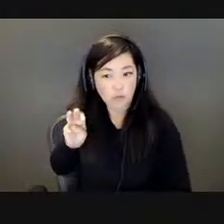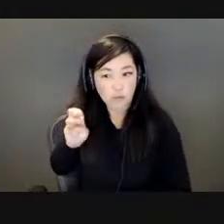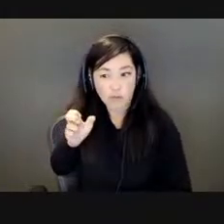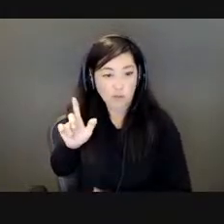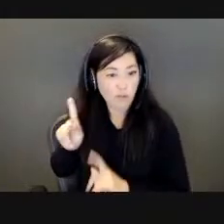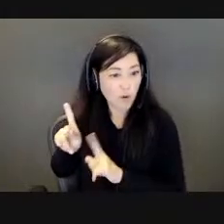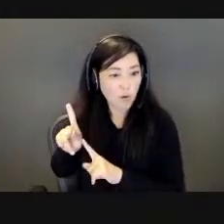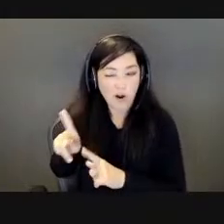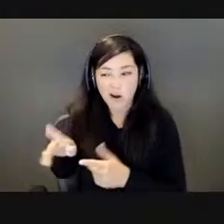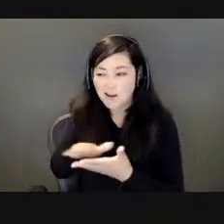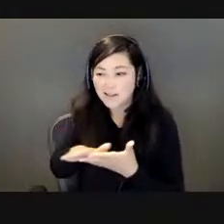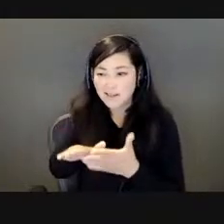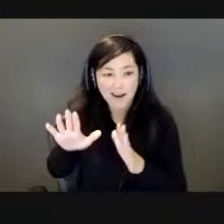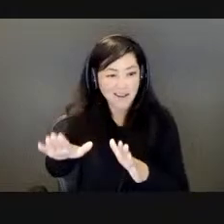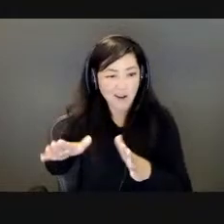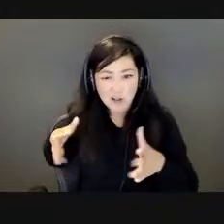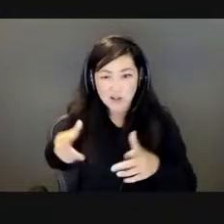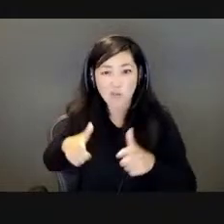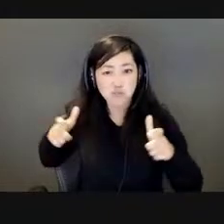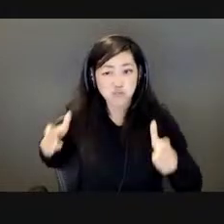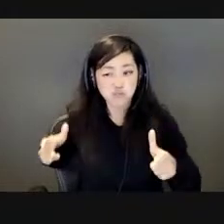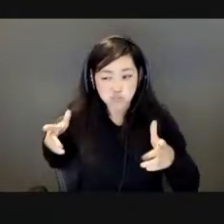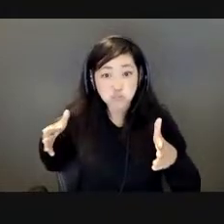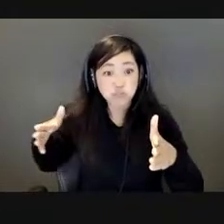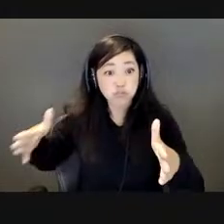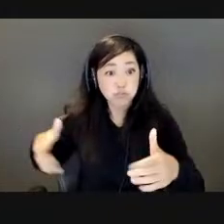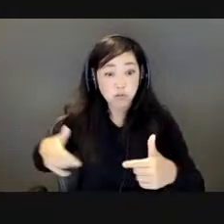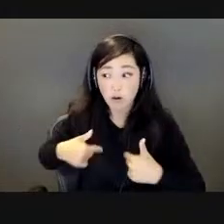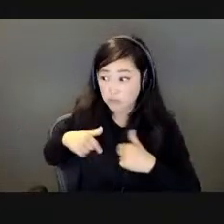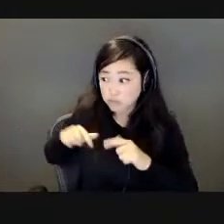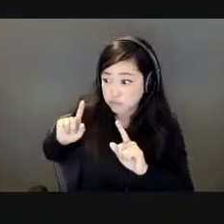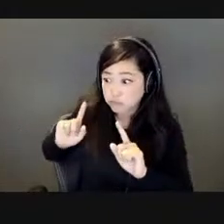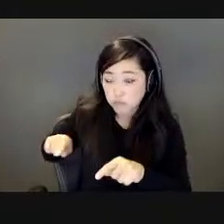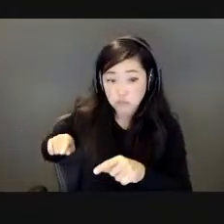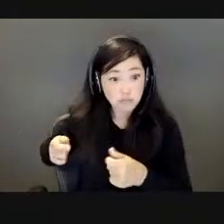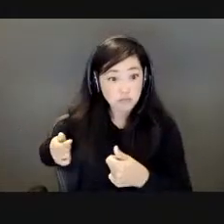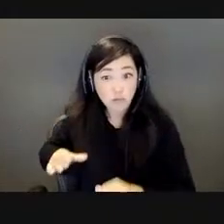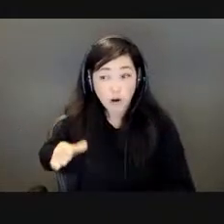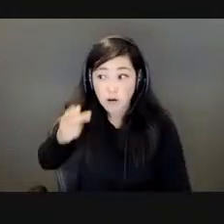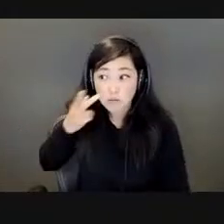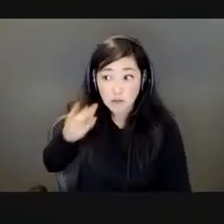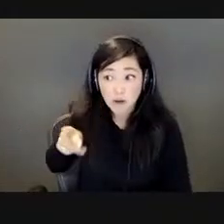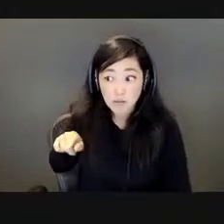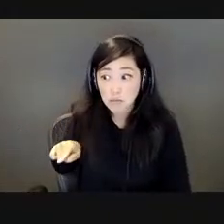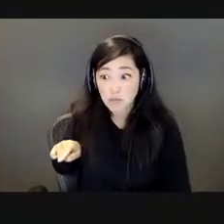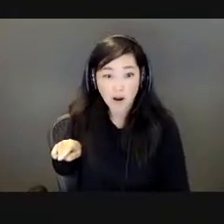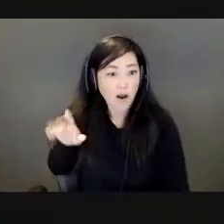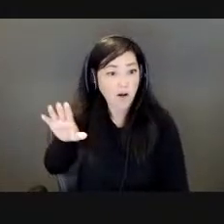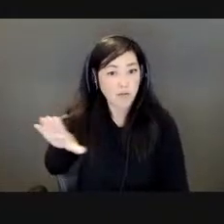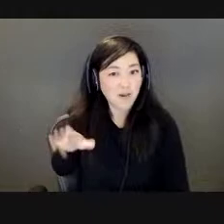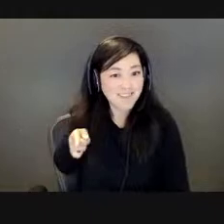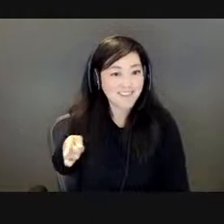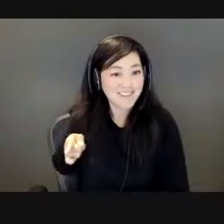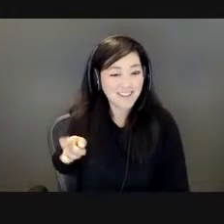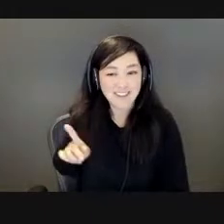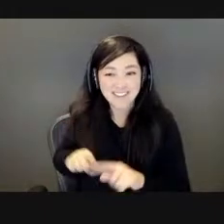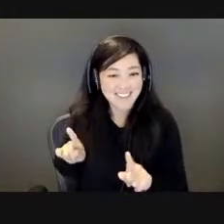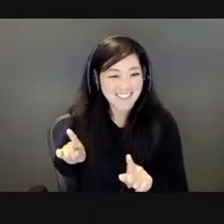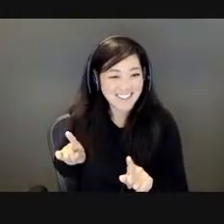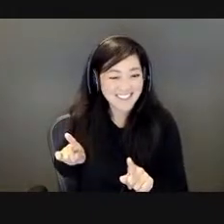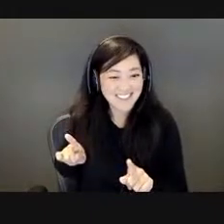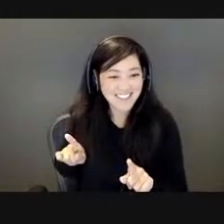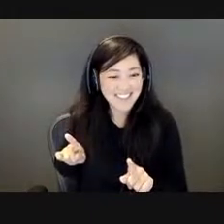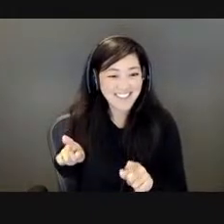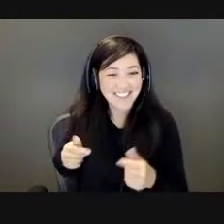and wide. So I went and checked it out, and then it is a great boardwalk, but then of course had one